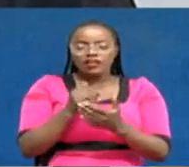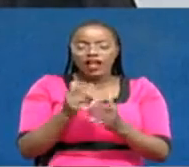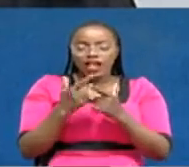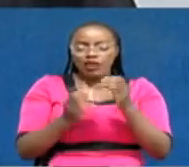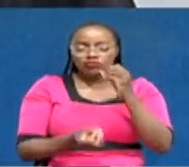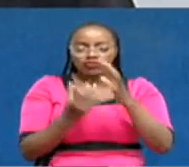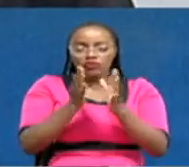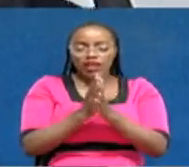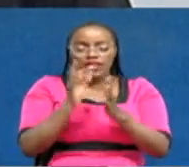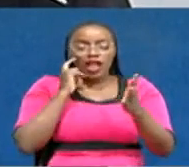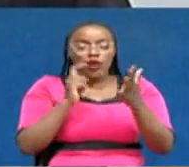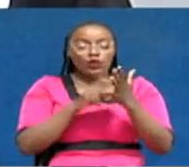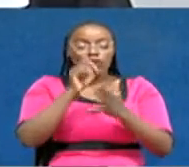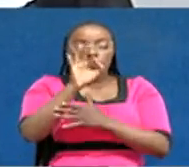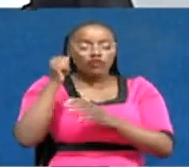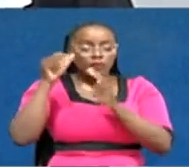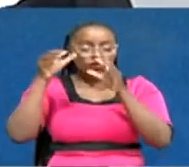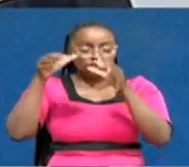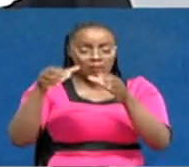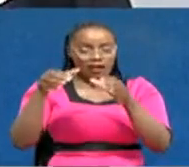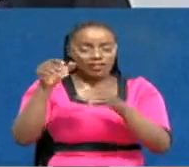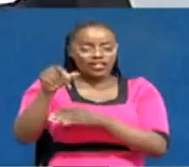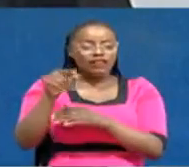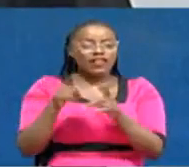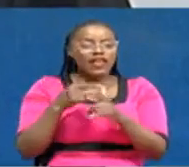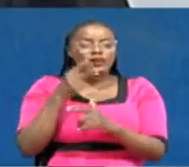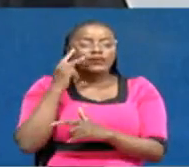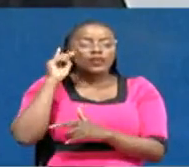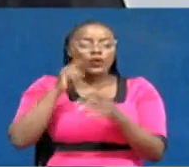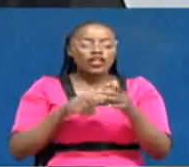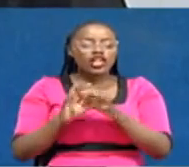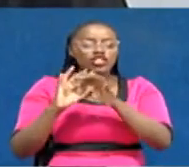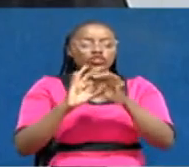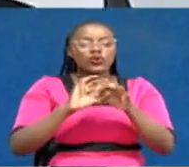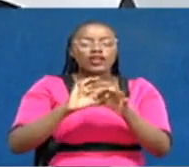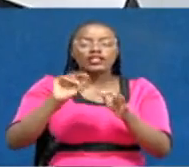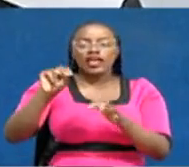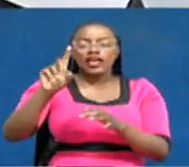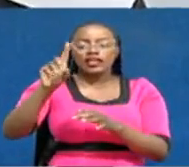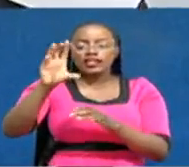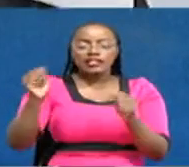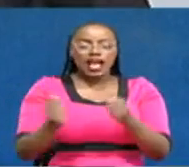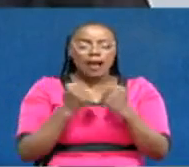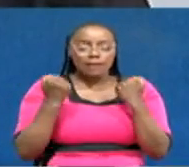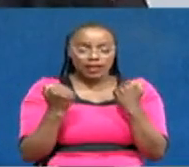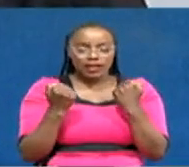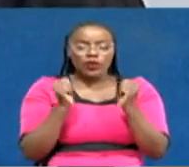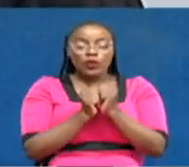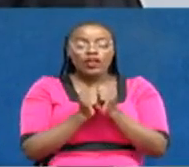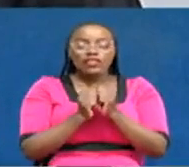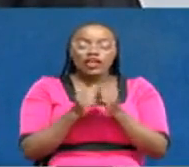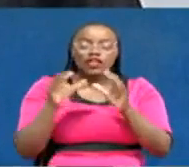and recognition of coalitions as political parties, you would now see joint NDCs taking place, with